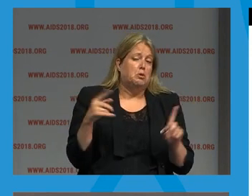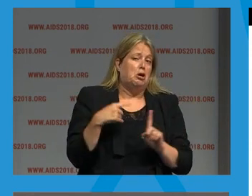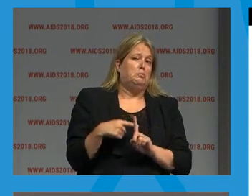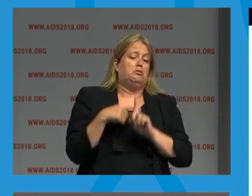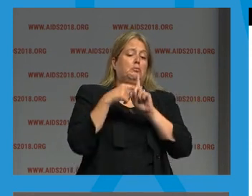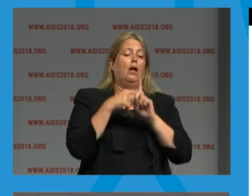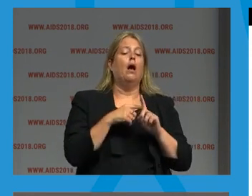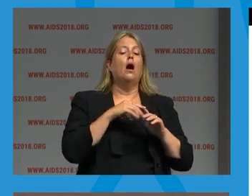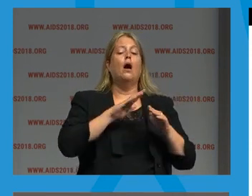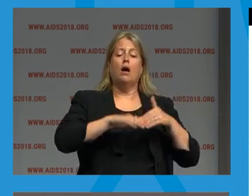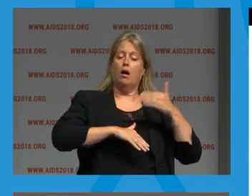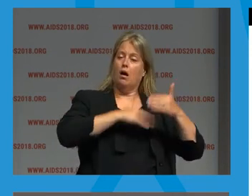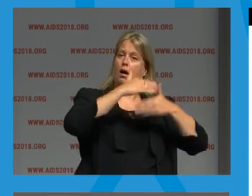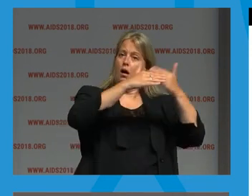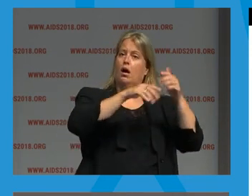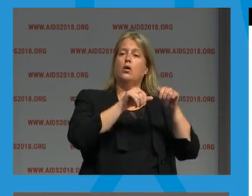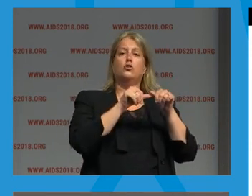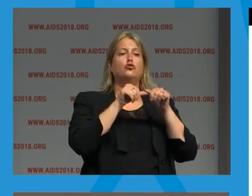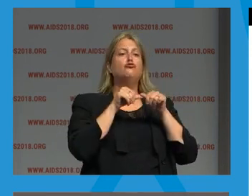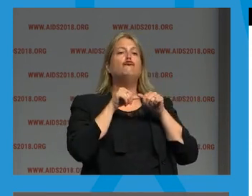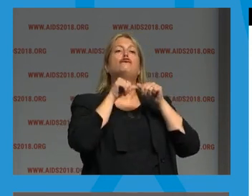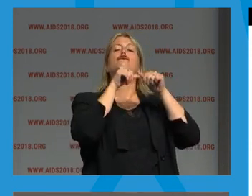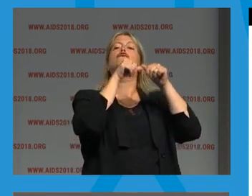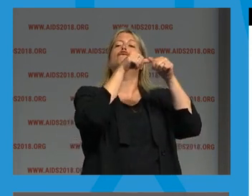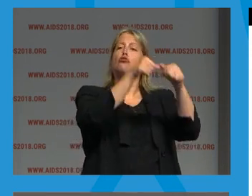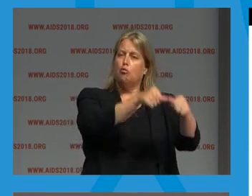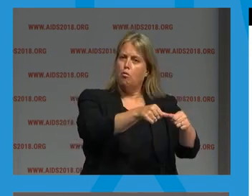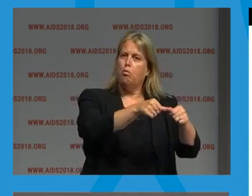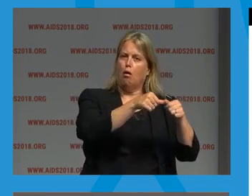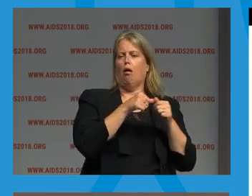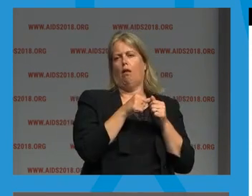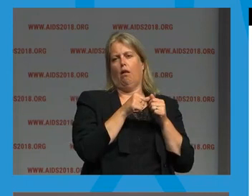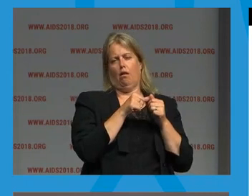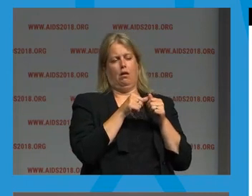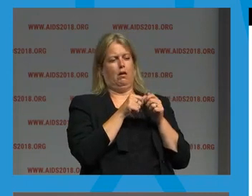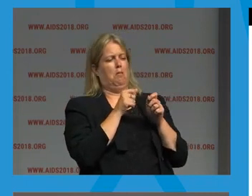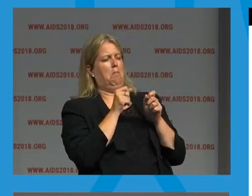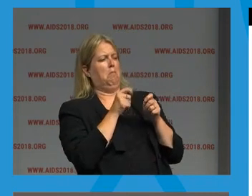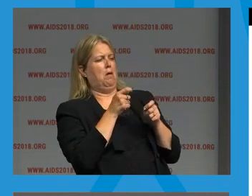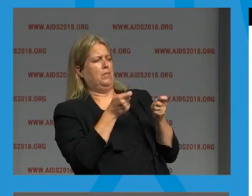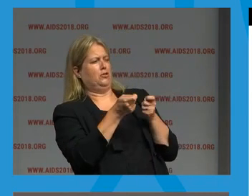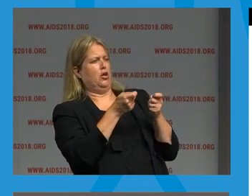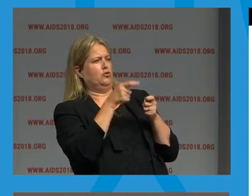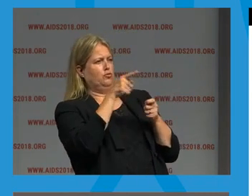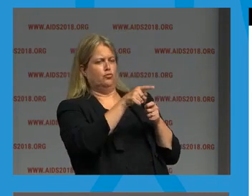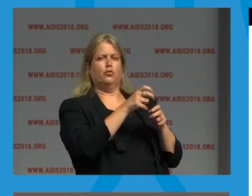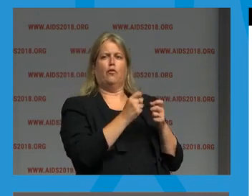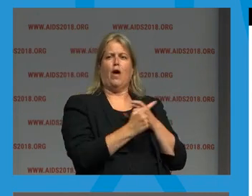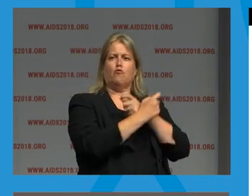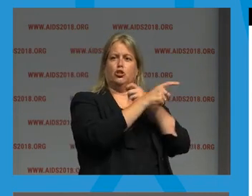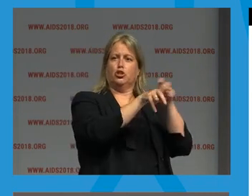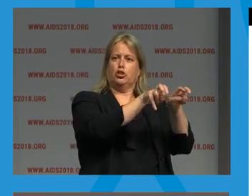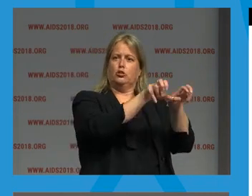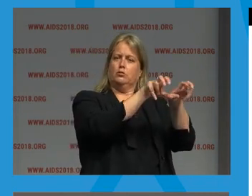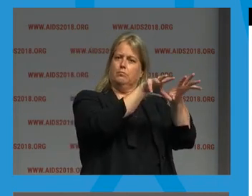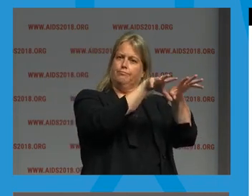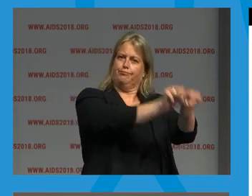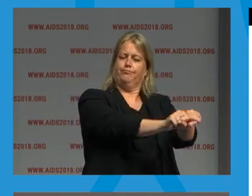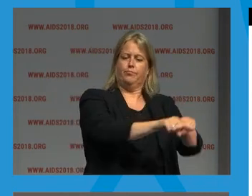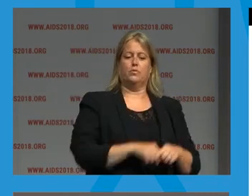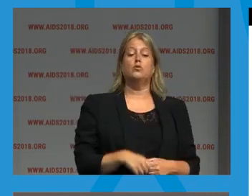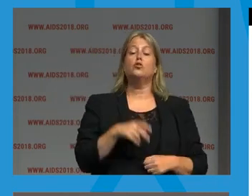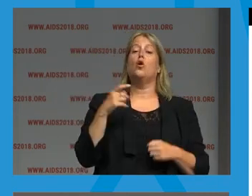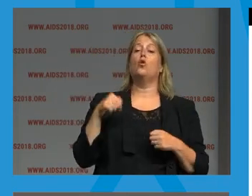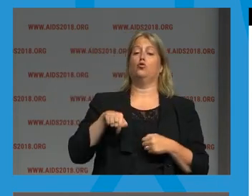the induction of durable immune-mediated control of virus. So I'm going to take two tacks with you this